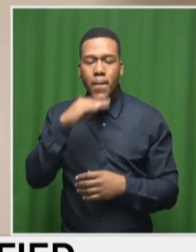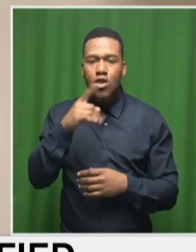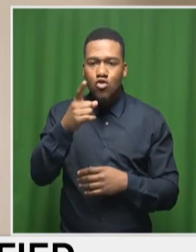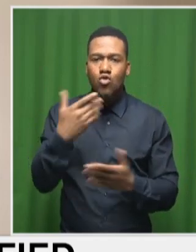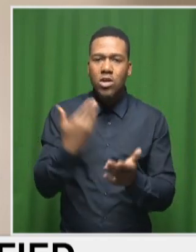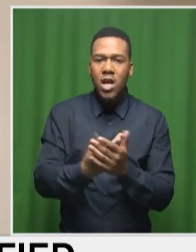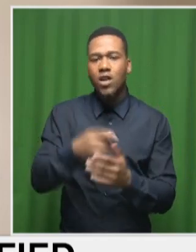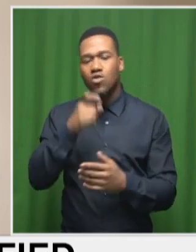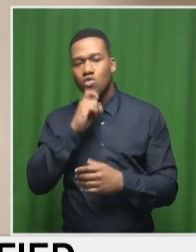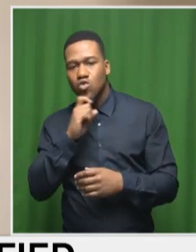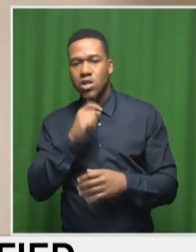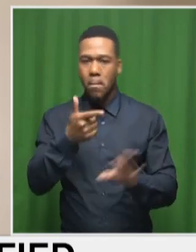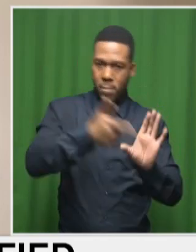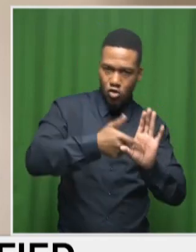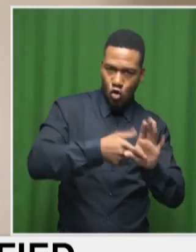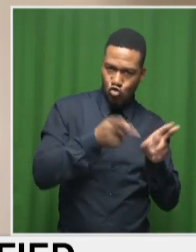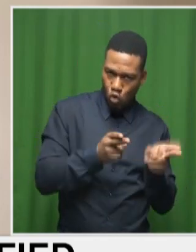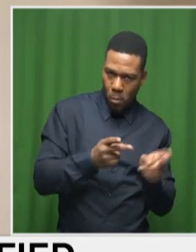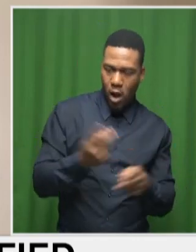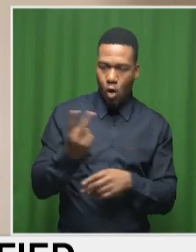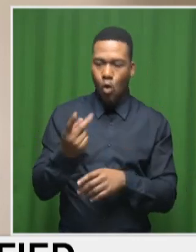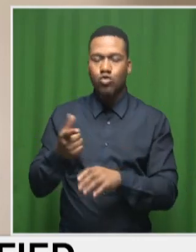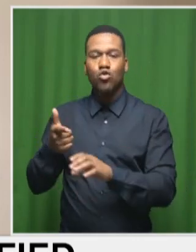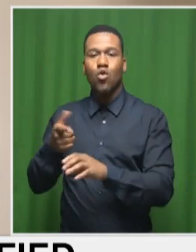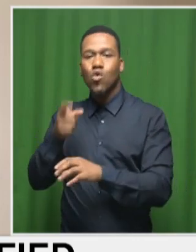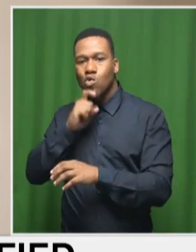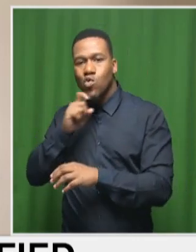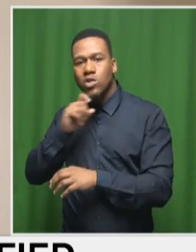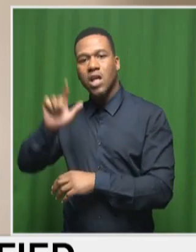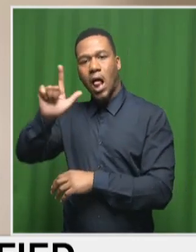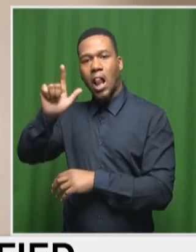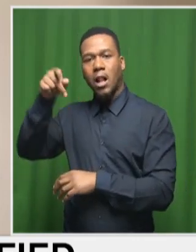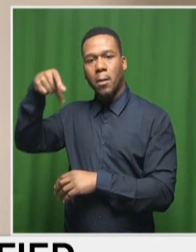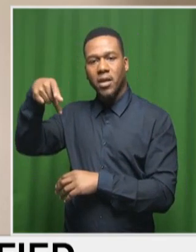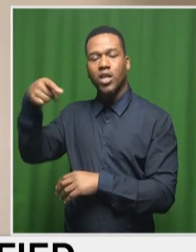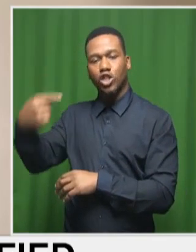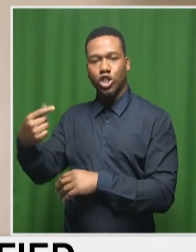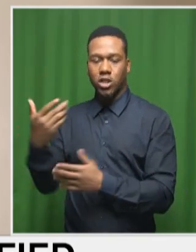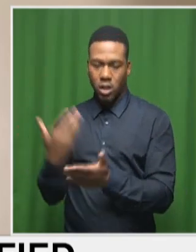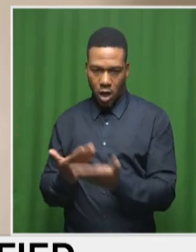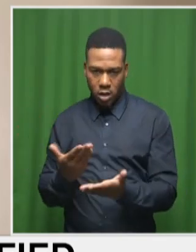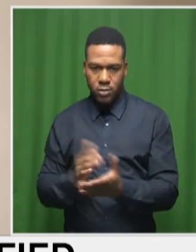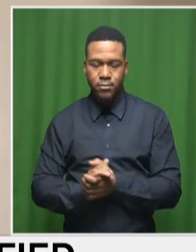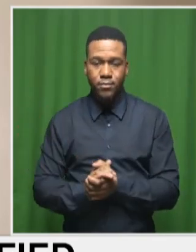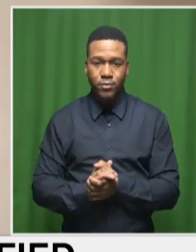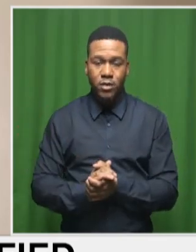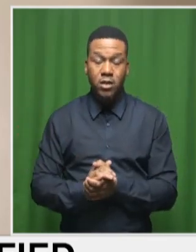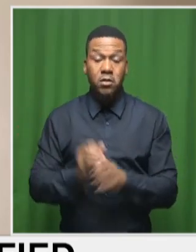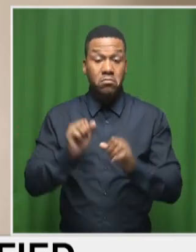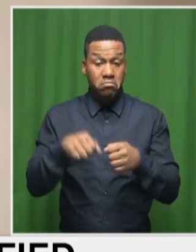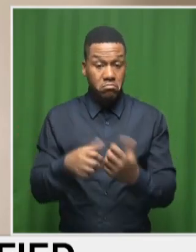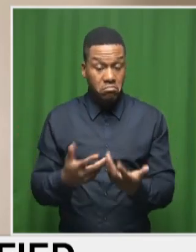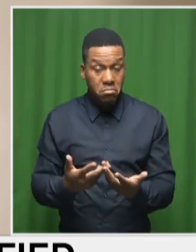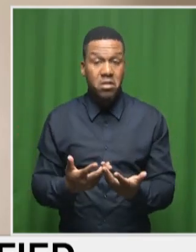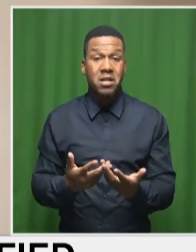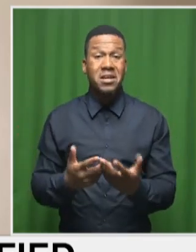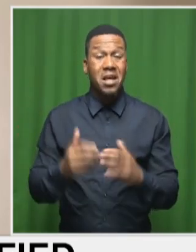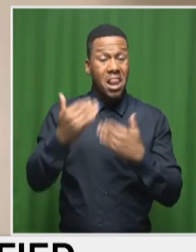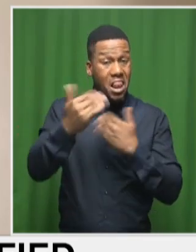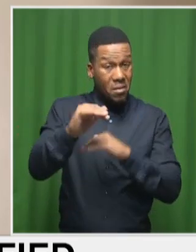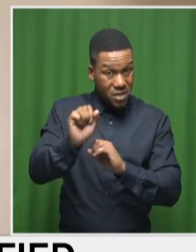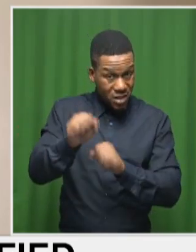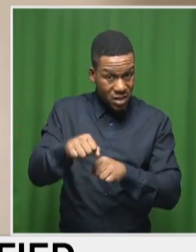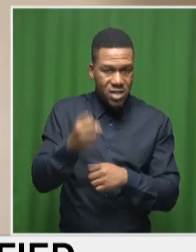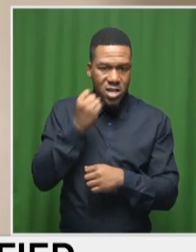and LPG. So at the moment, with the refuel infrastructure being fairly limited, obviously if you run